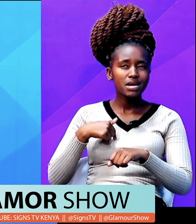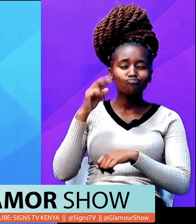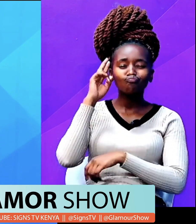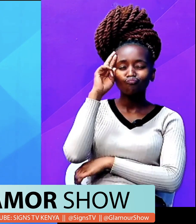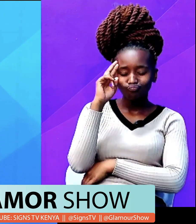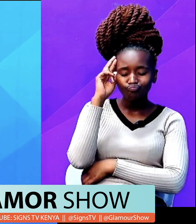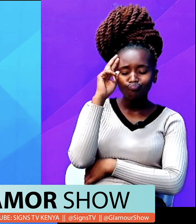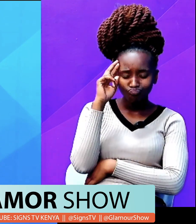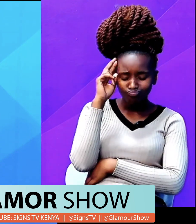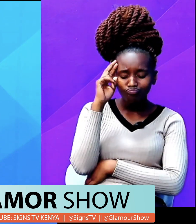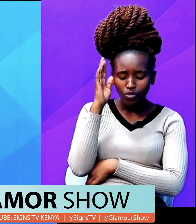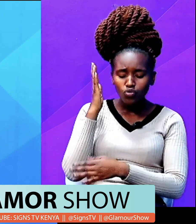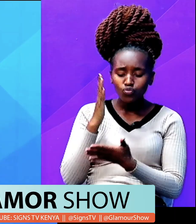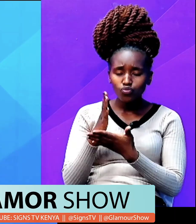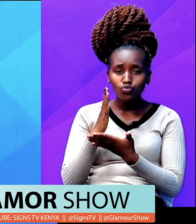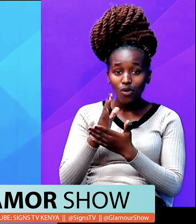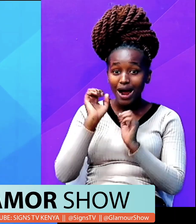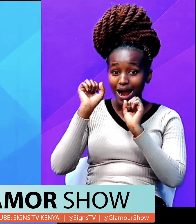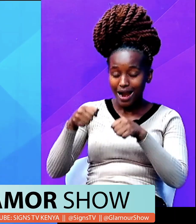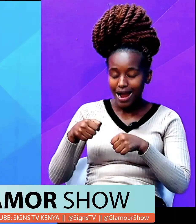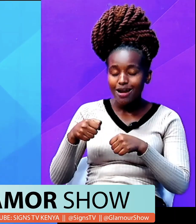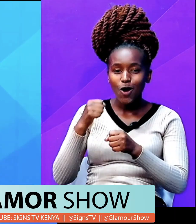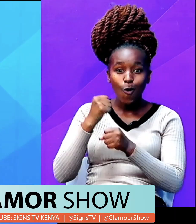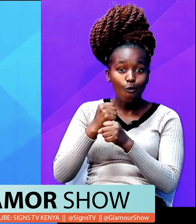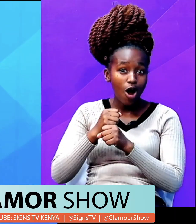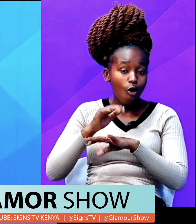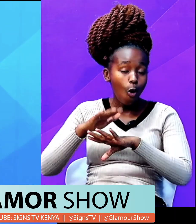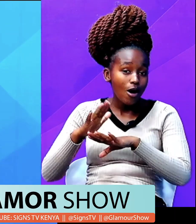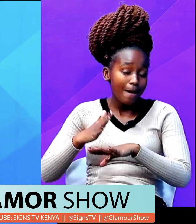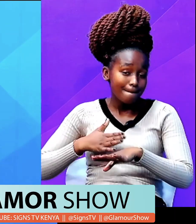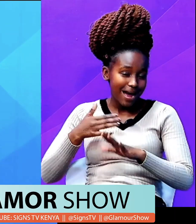can work on this thing. I can work on